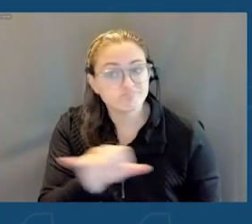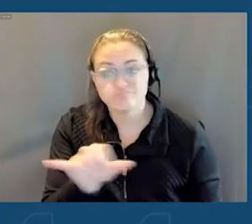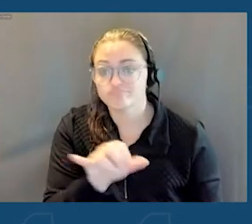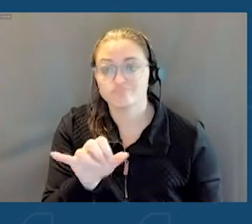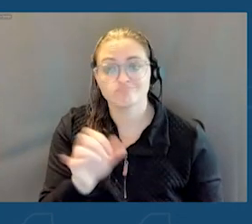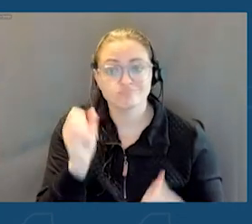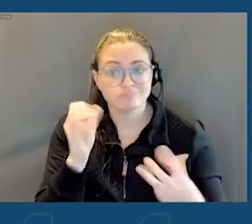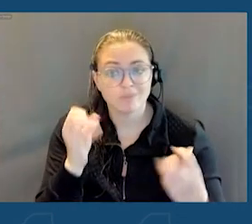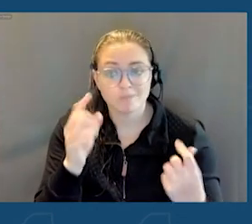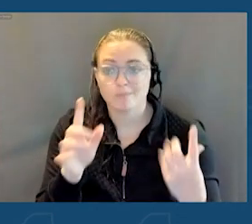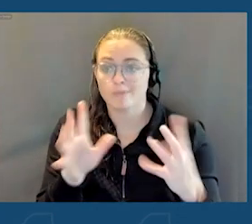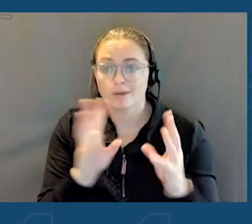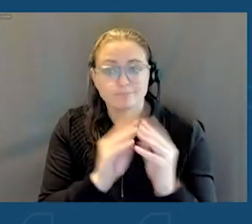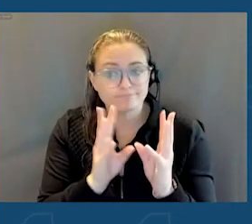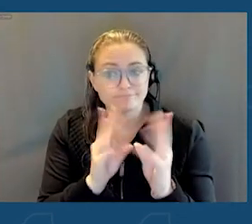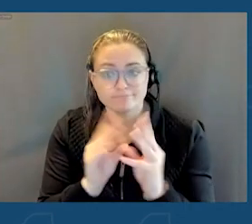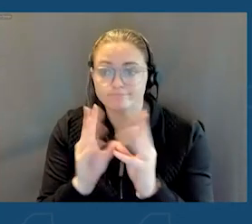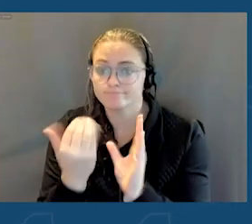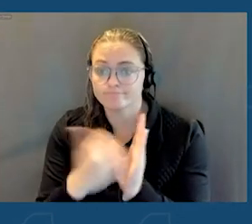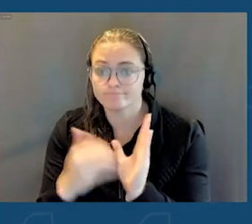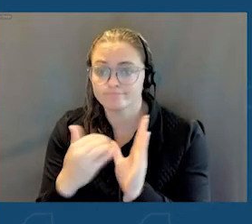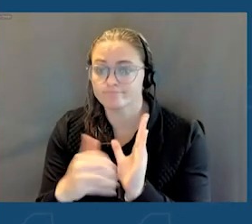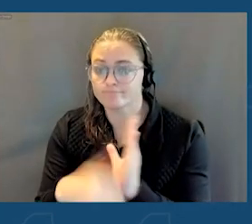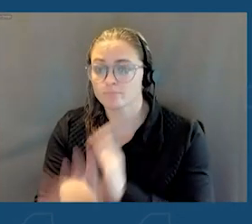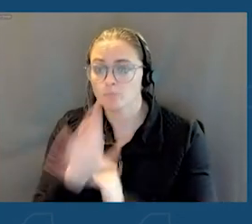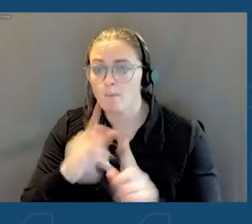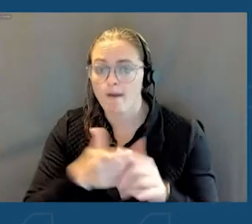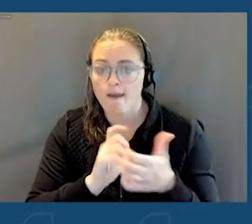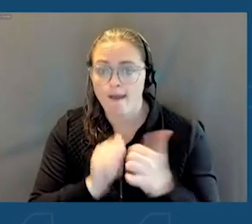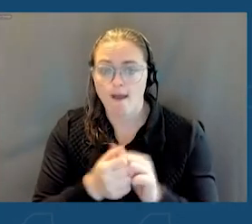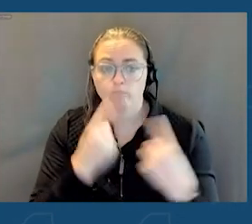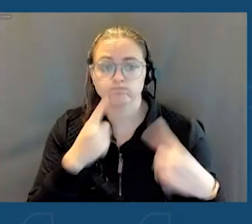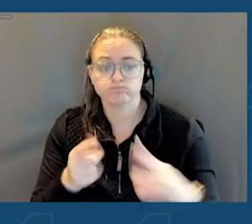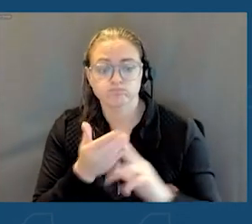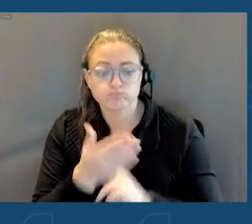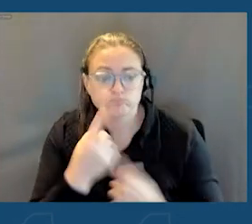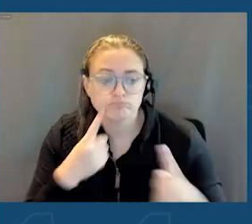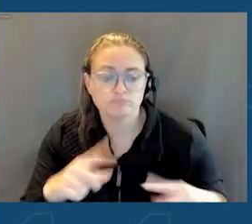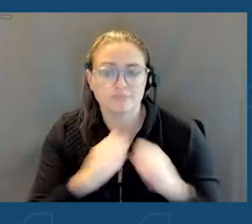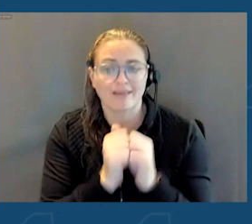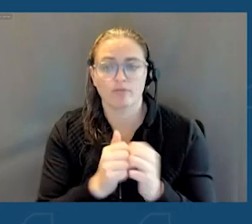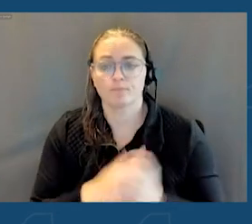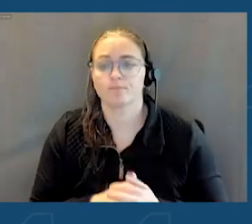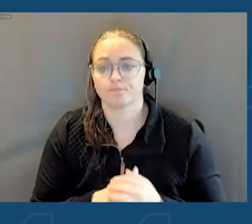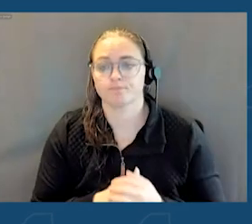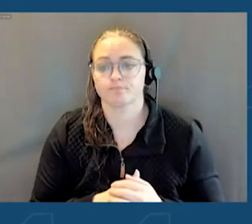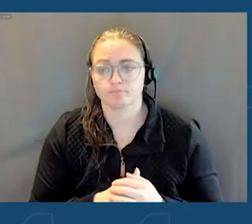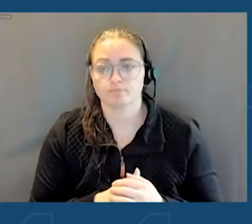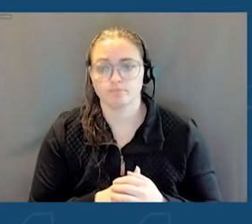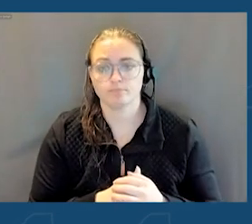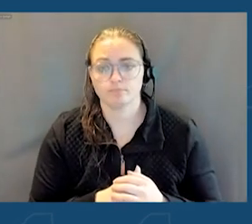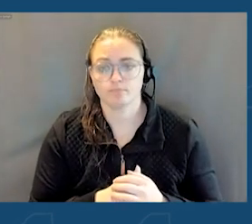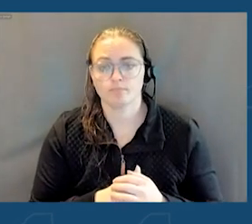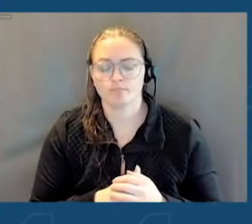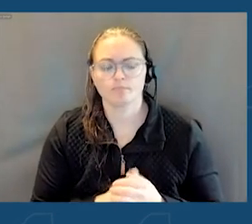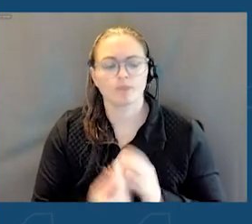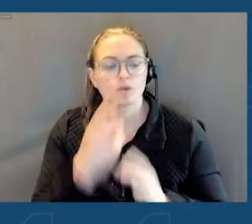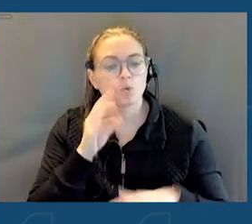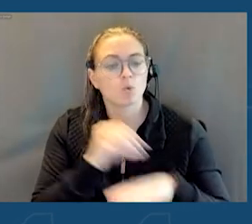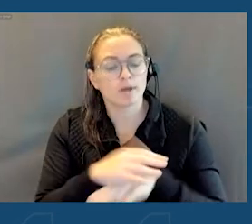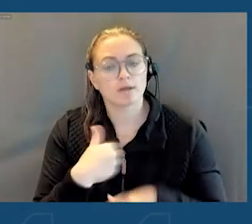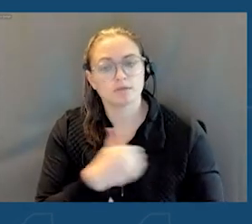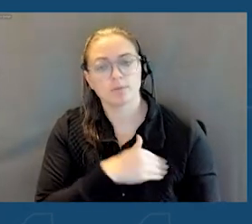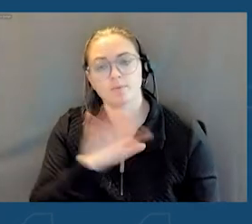many meetings, and we're going to be talking about how we're going to get through this together as one. I know our Councilmember Eric Botch will be joining